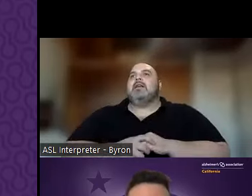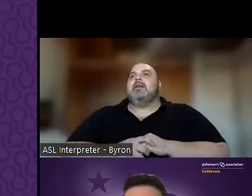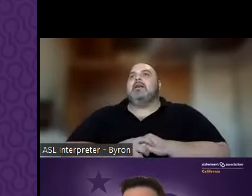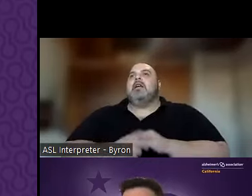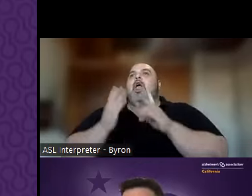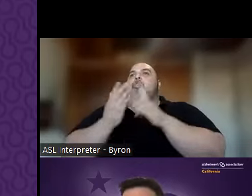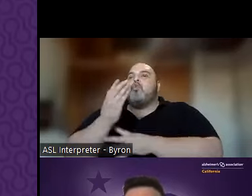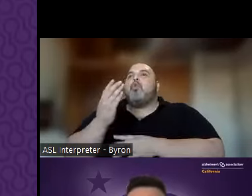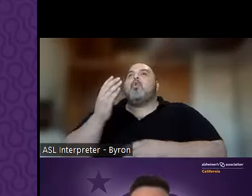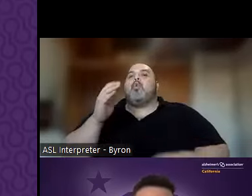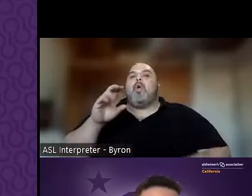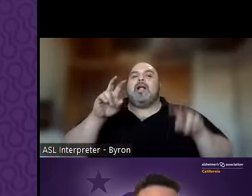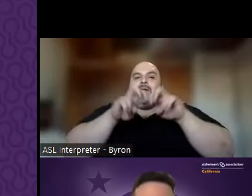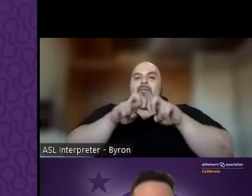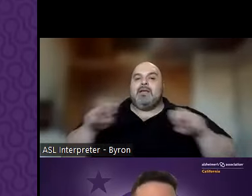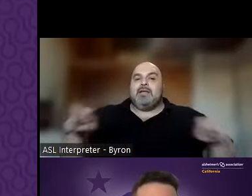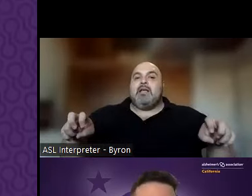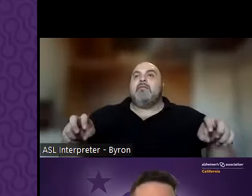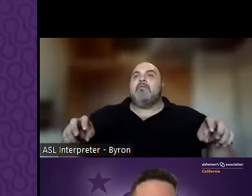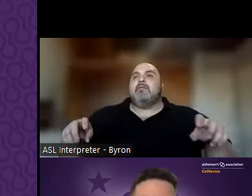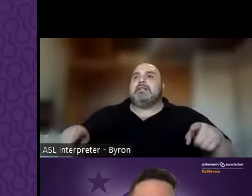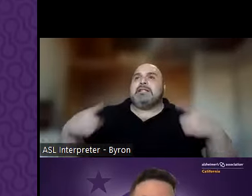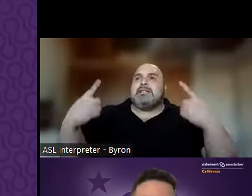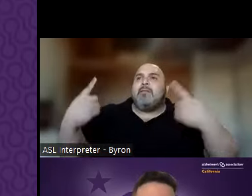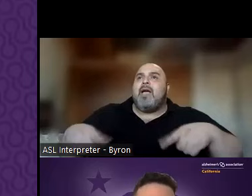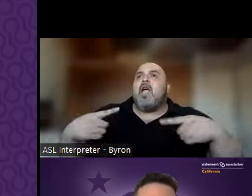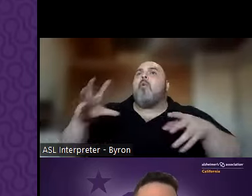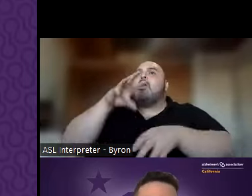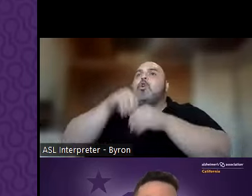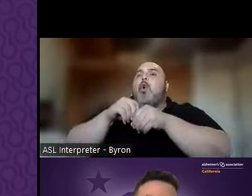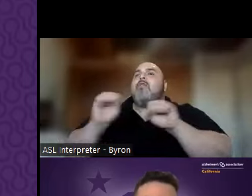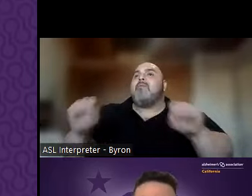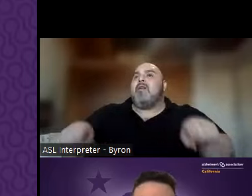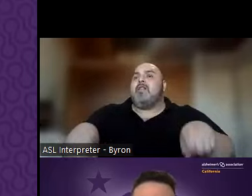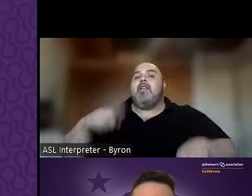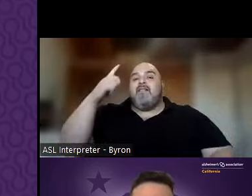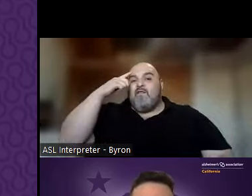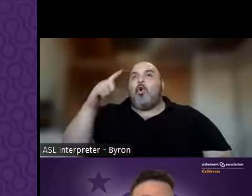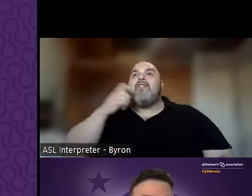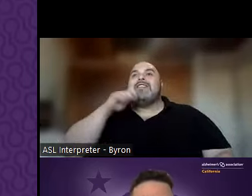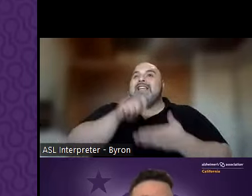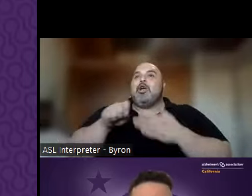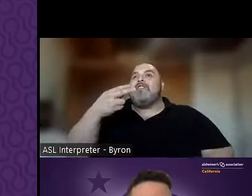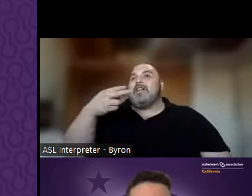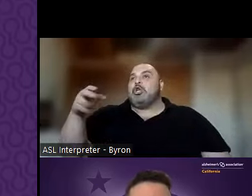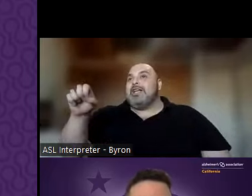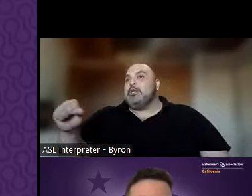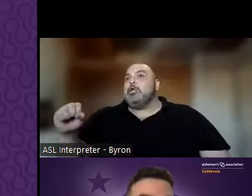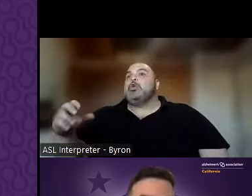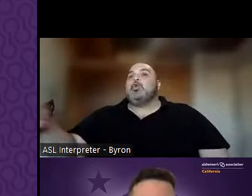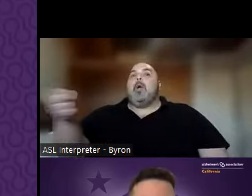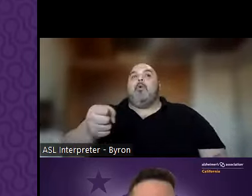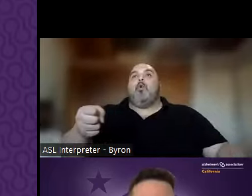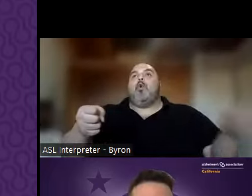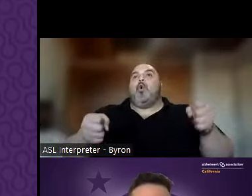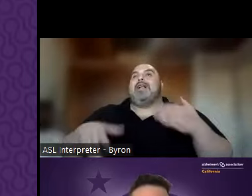committee debate, we also included the ability for the Secretary of HHS to appoint additional members up